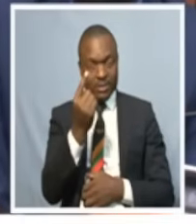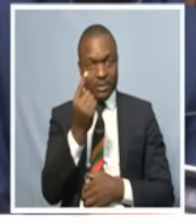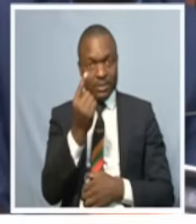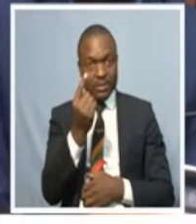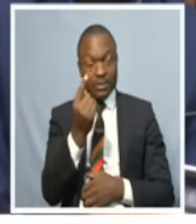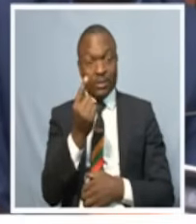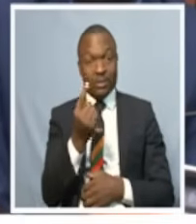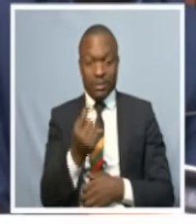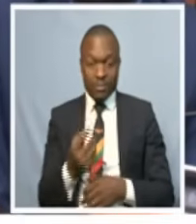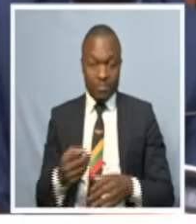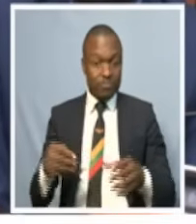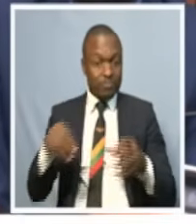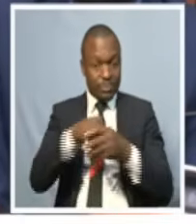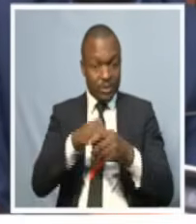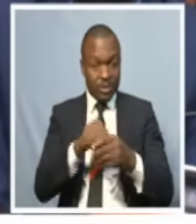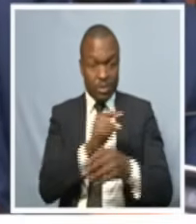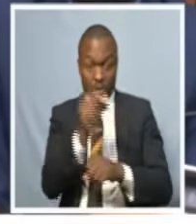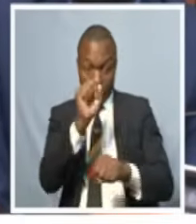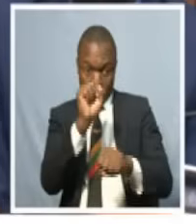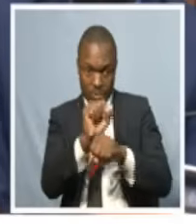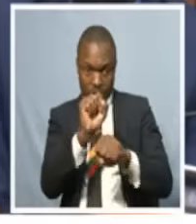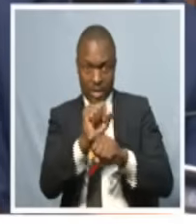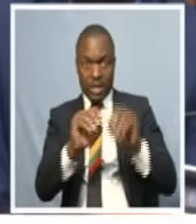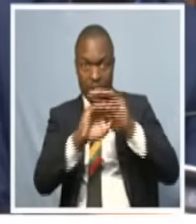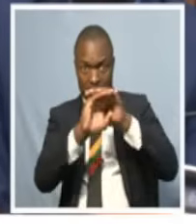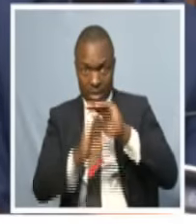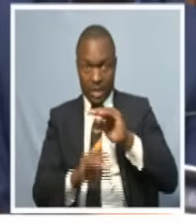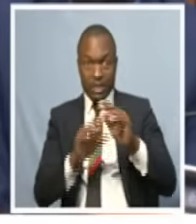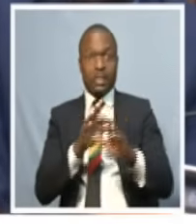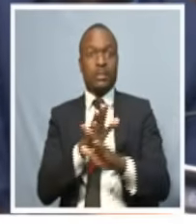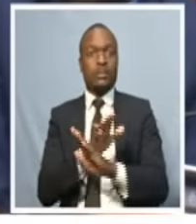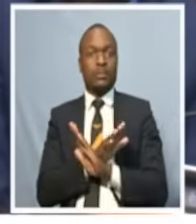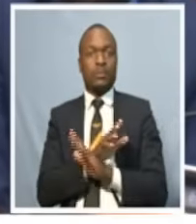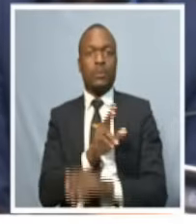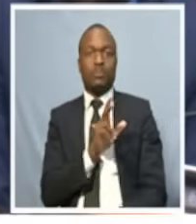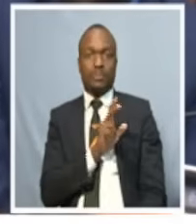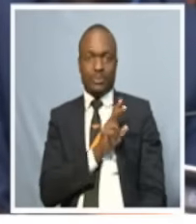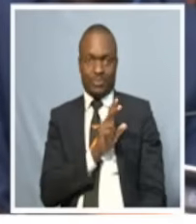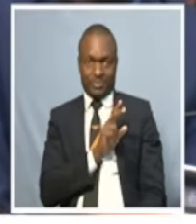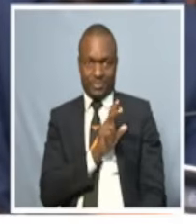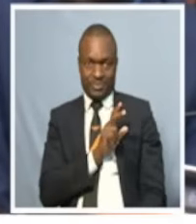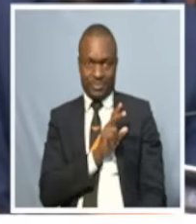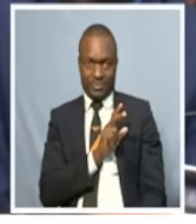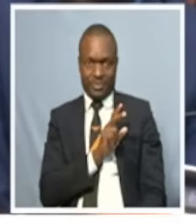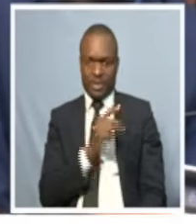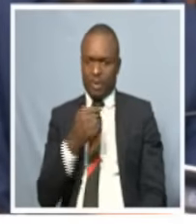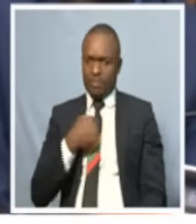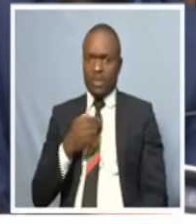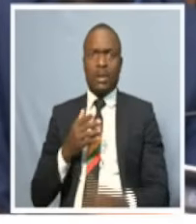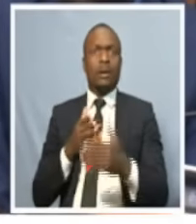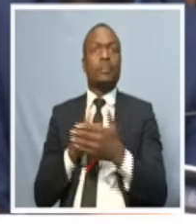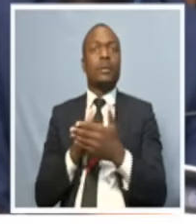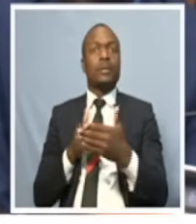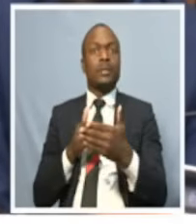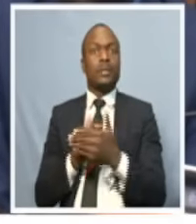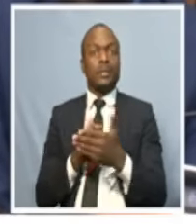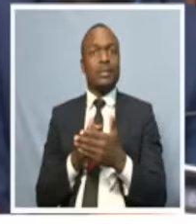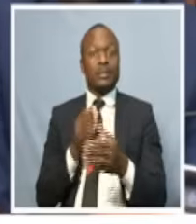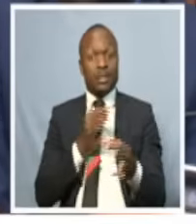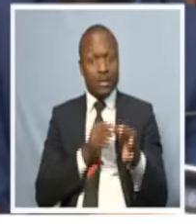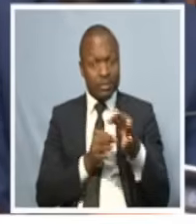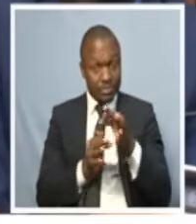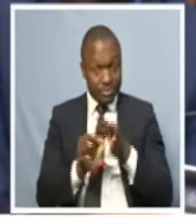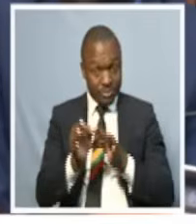were already working under Zambia police. That's where I'm against that